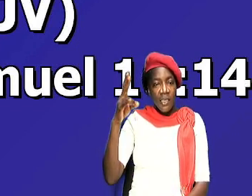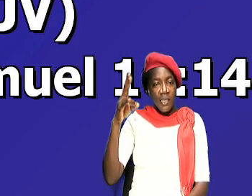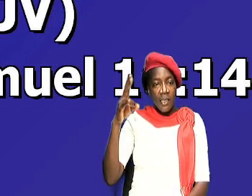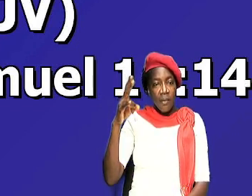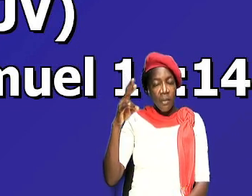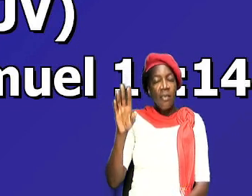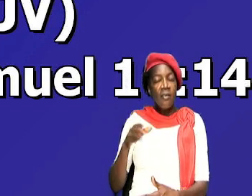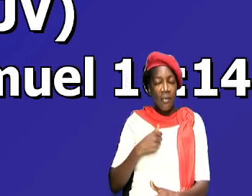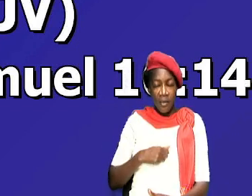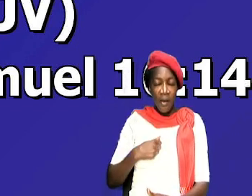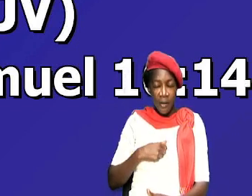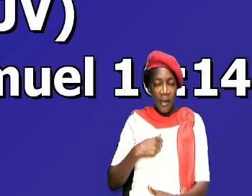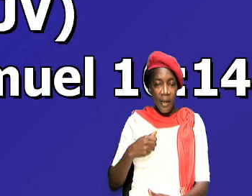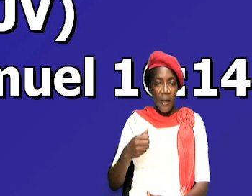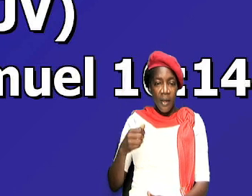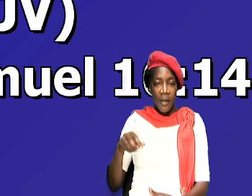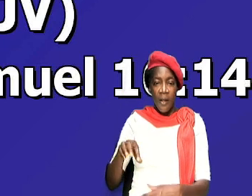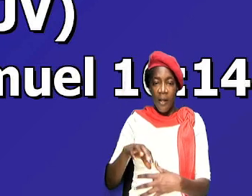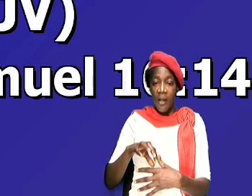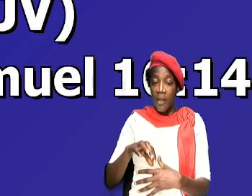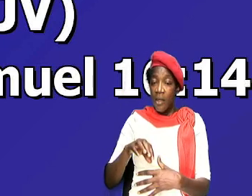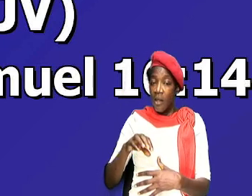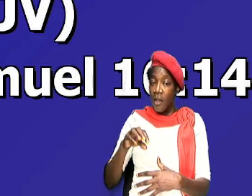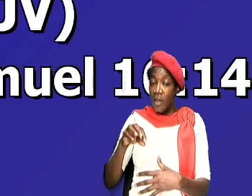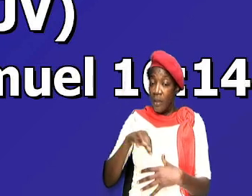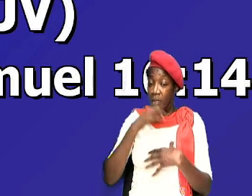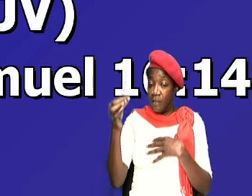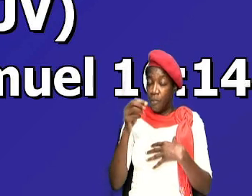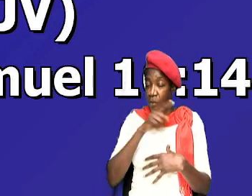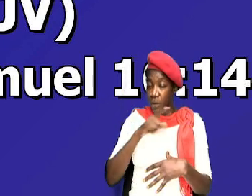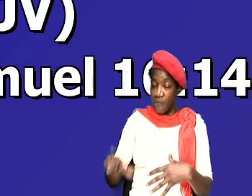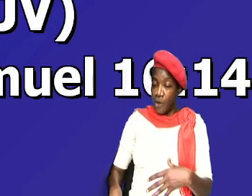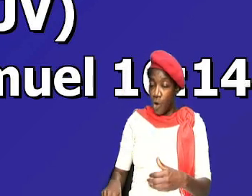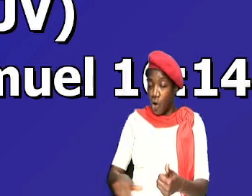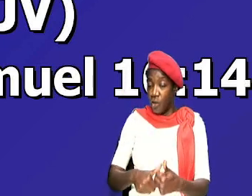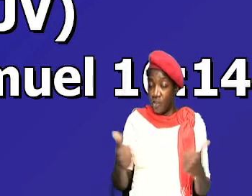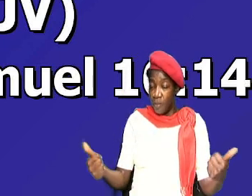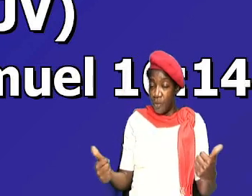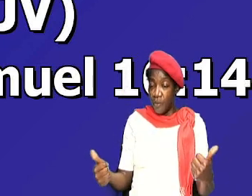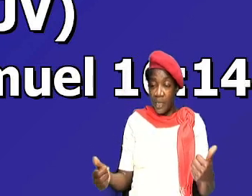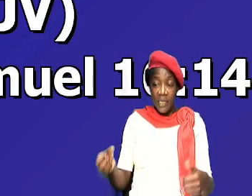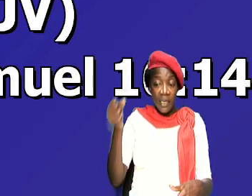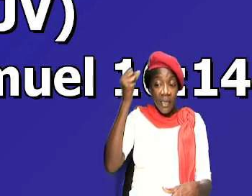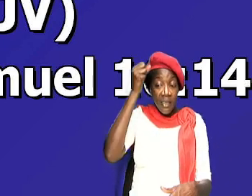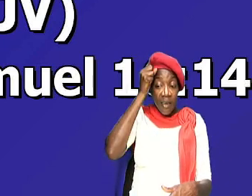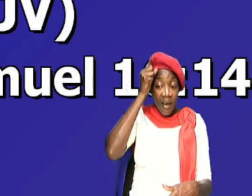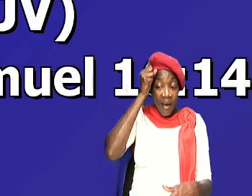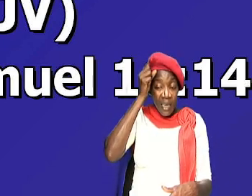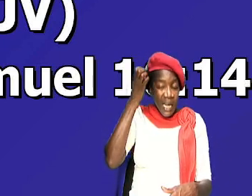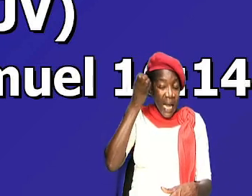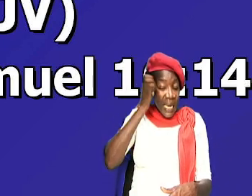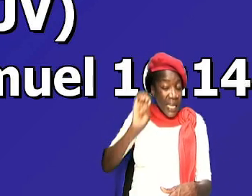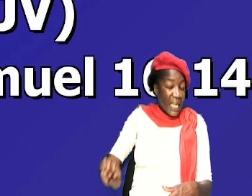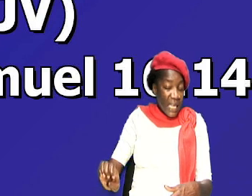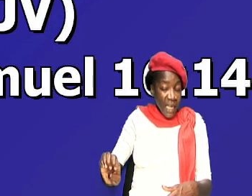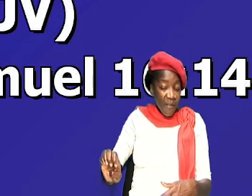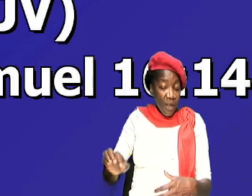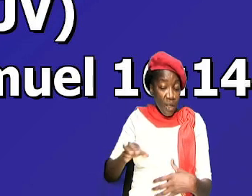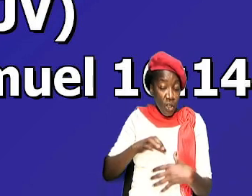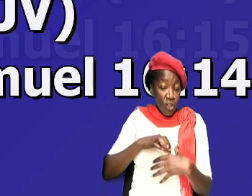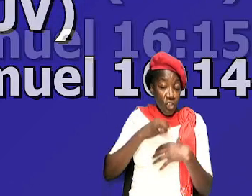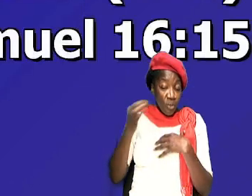verse 14. But the Spirit of the Lord departed from Saul. This was after David was anointed. And an evil spirit from the Lord troubled